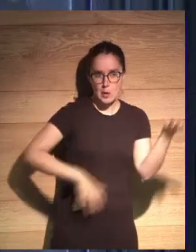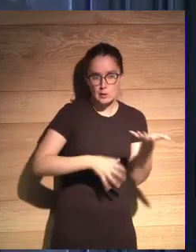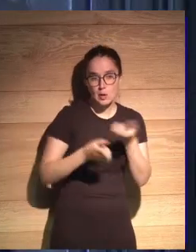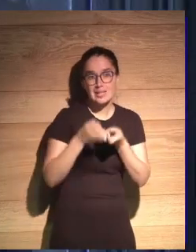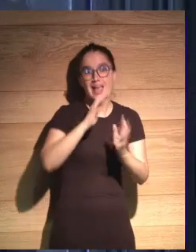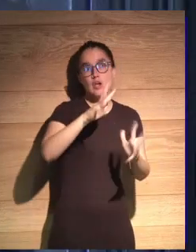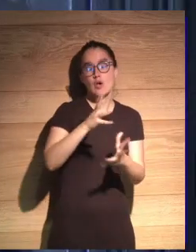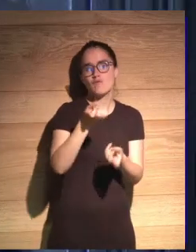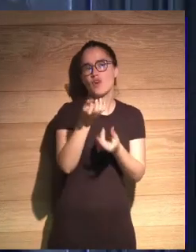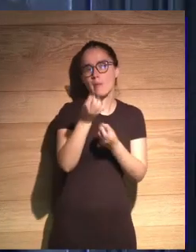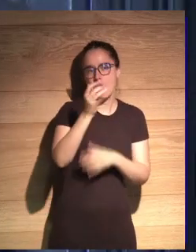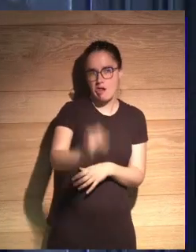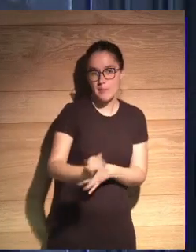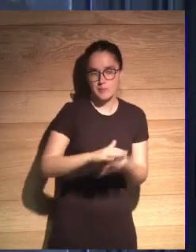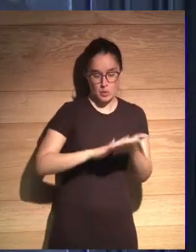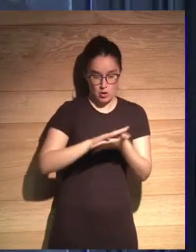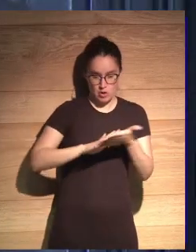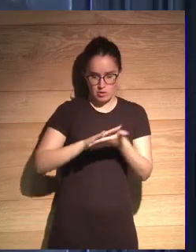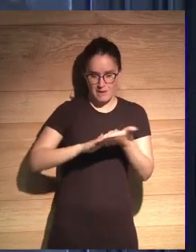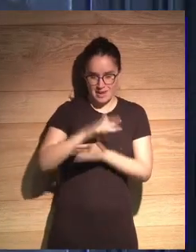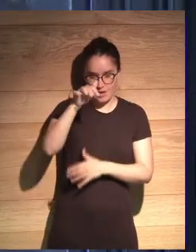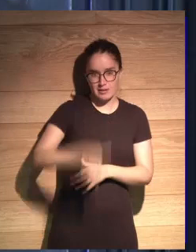that I call informed